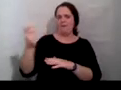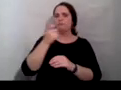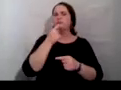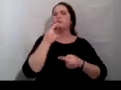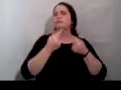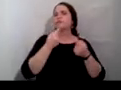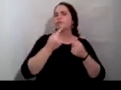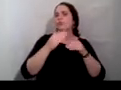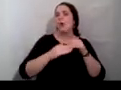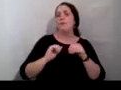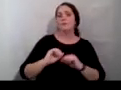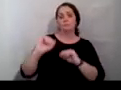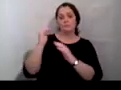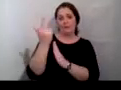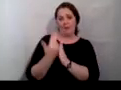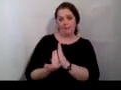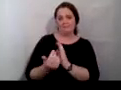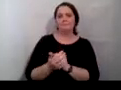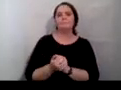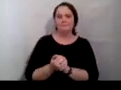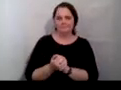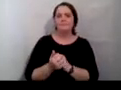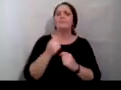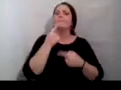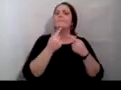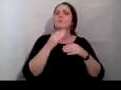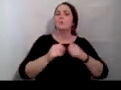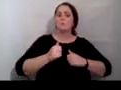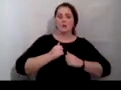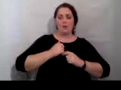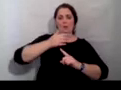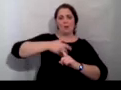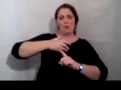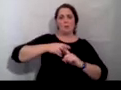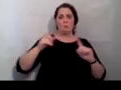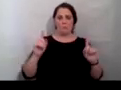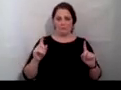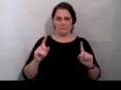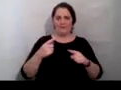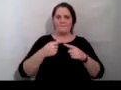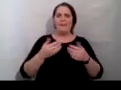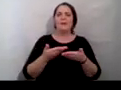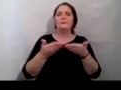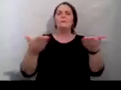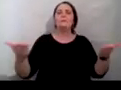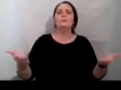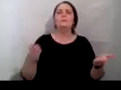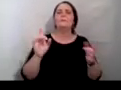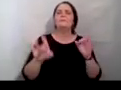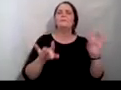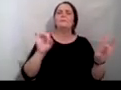the context of the artist, very briefly in the context of myself, and also very briefly in the context of